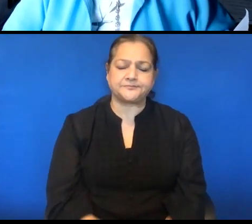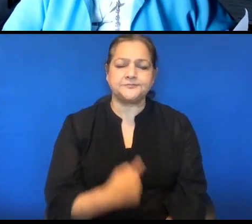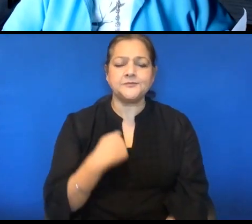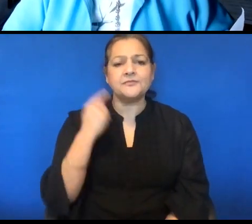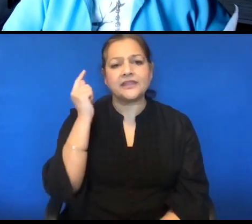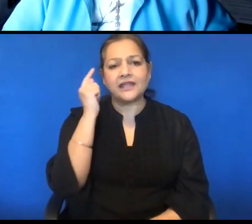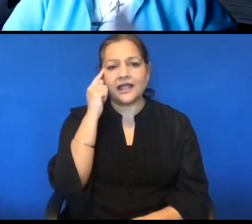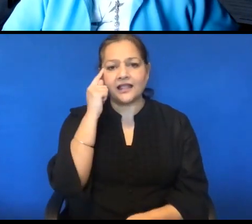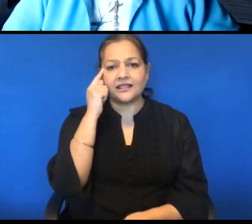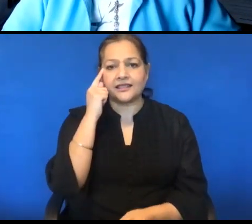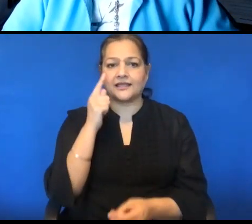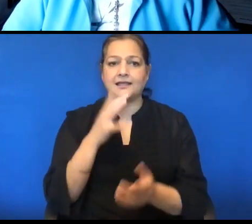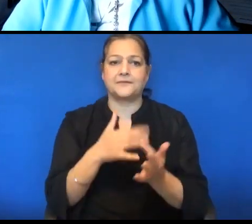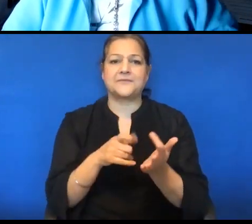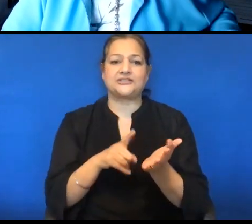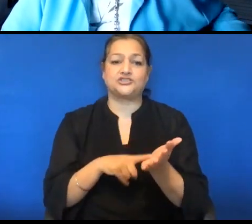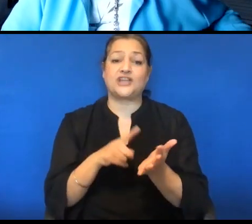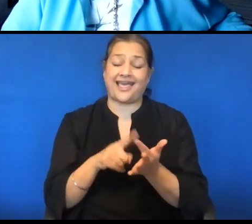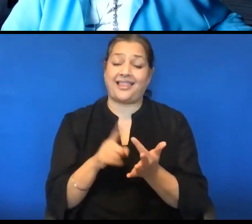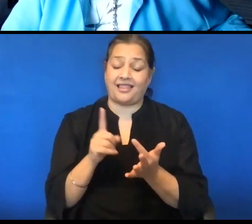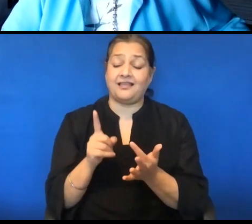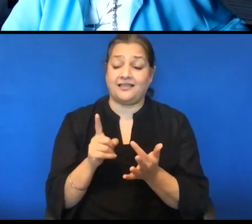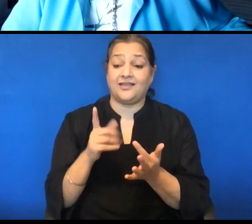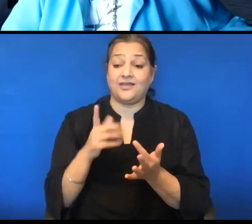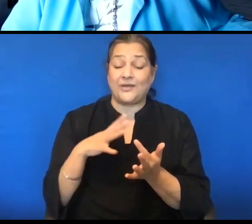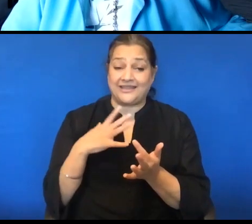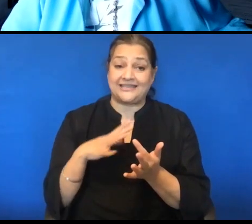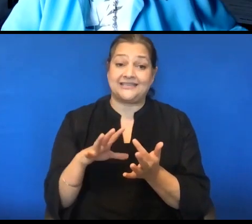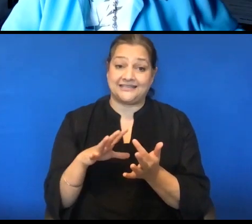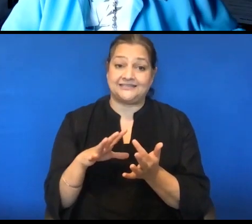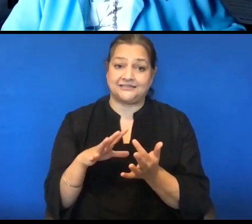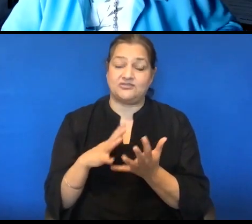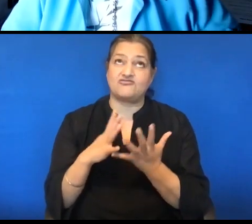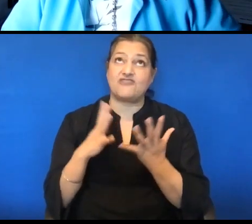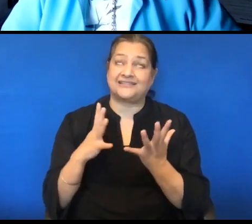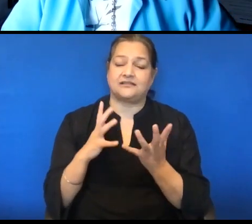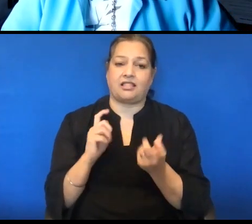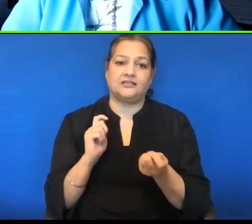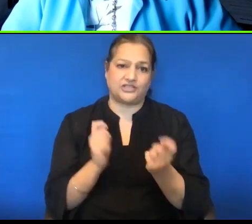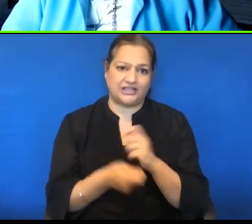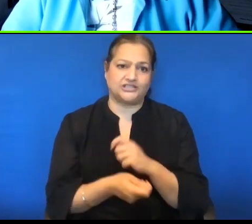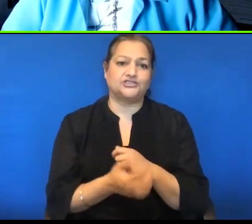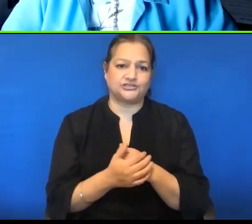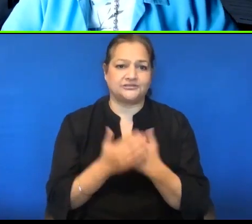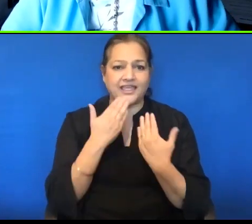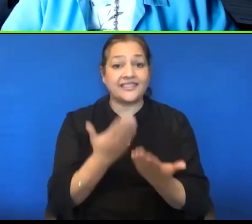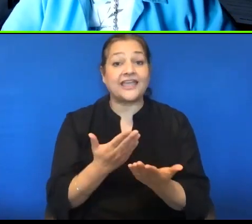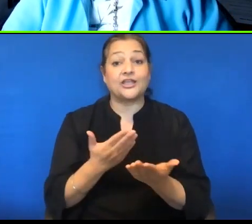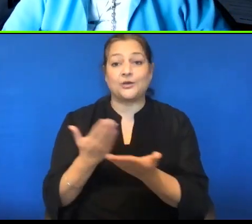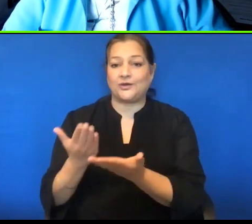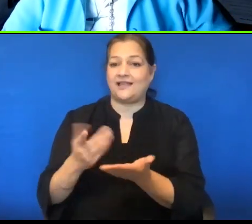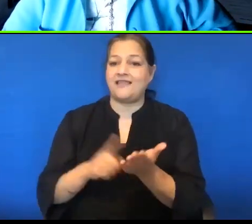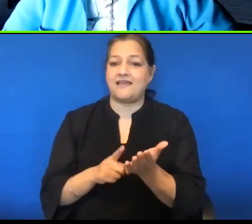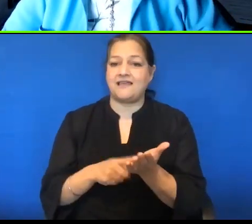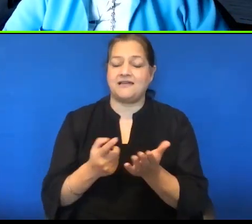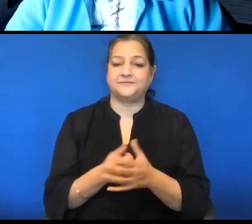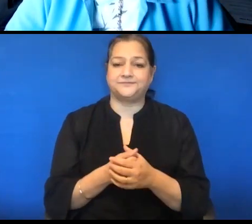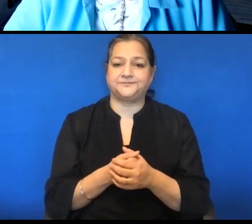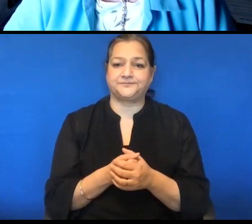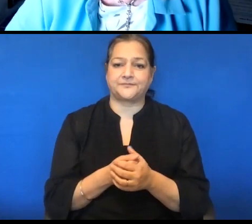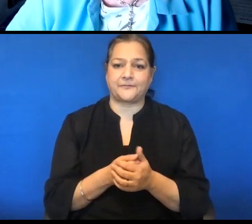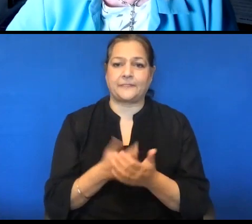I do think, Michelle, we need quite a radical change. Quite radical. Okay, thank you, Leila. Thank